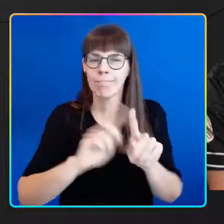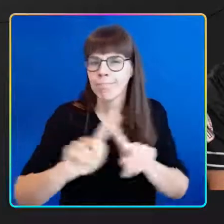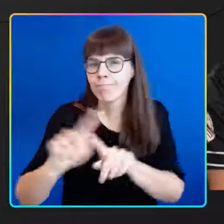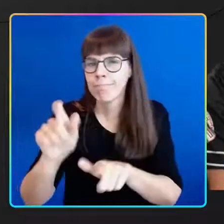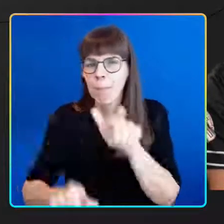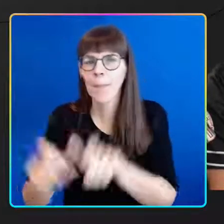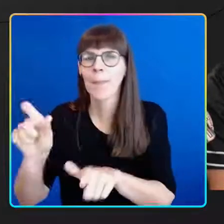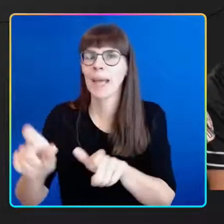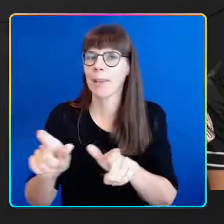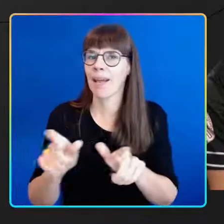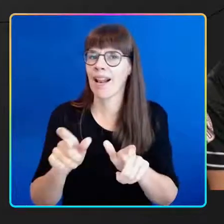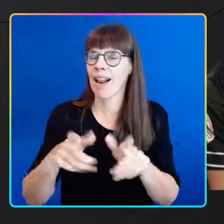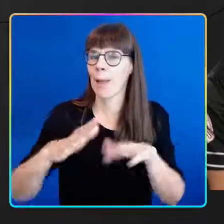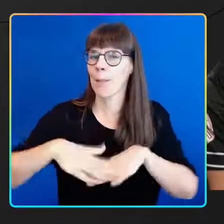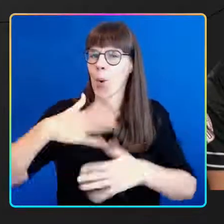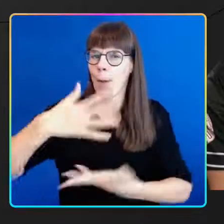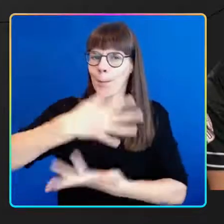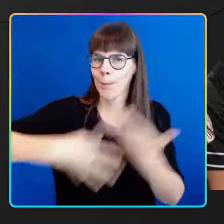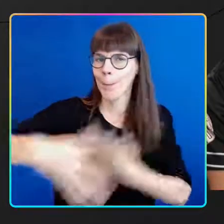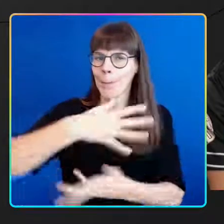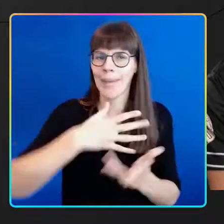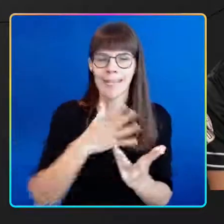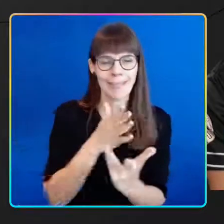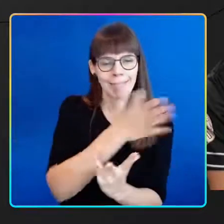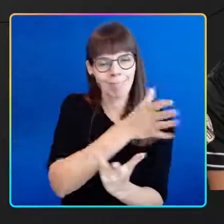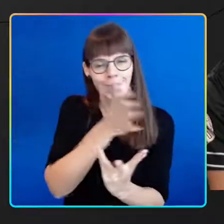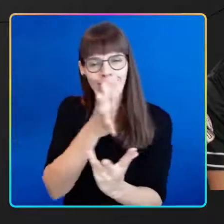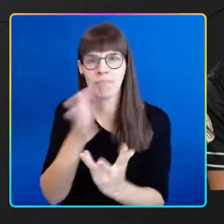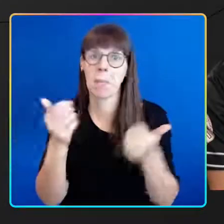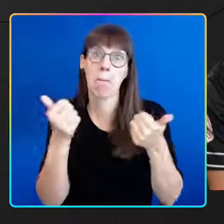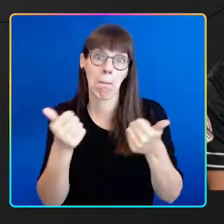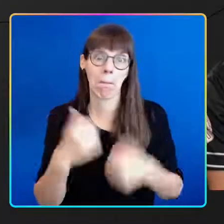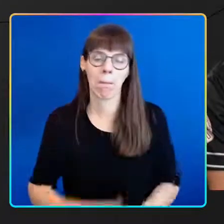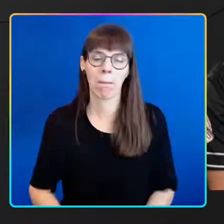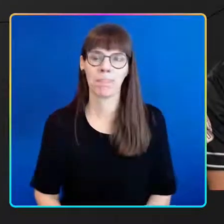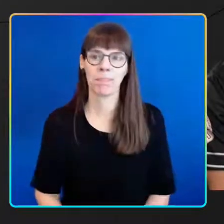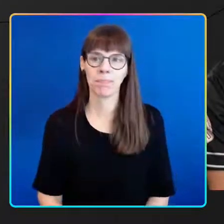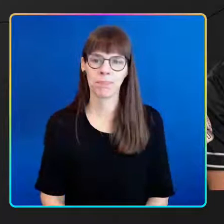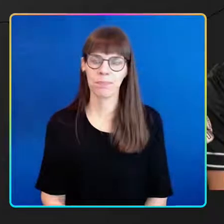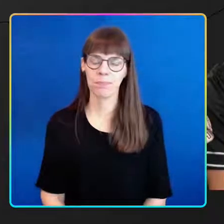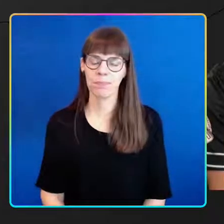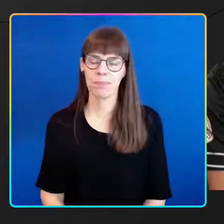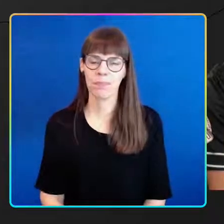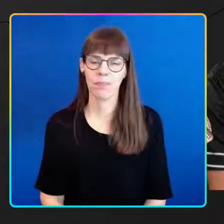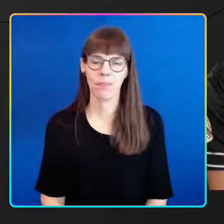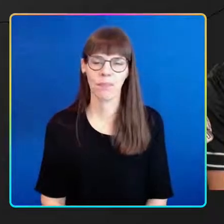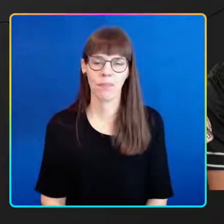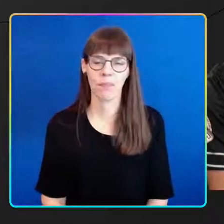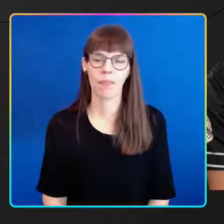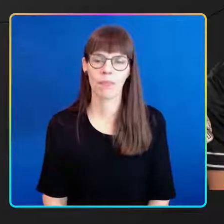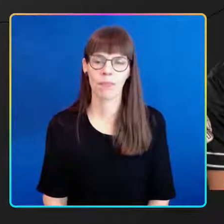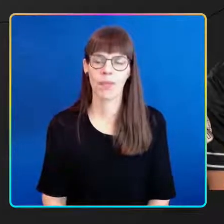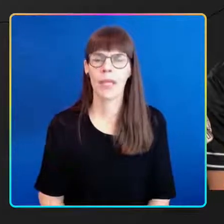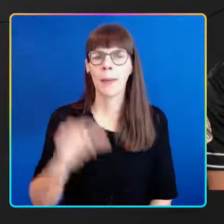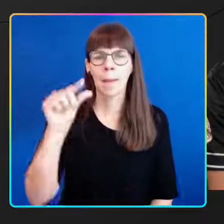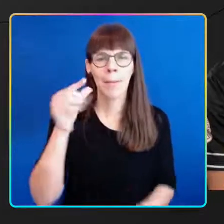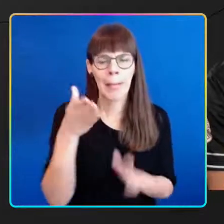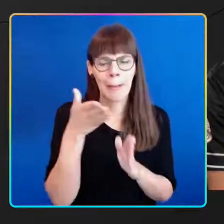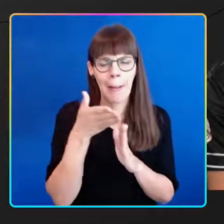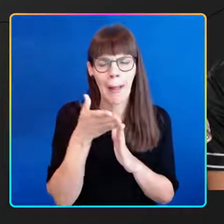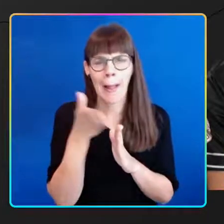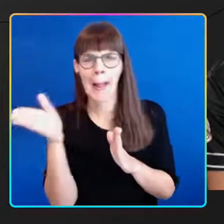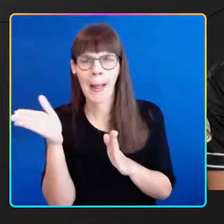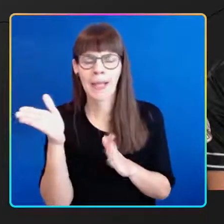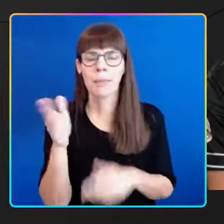kind of build out these different projects. That's really, really cool. How do you find, kind of a little side question for you, you mentioned